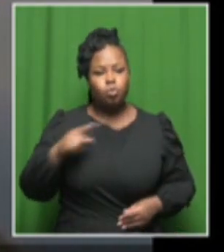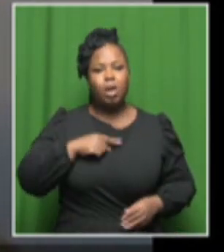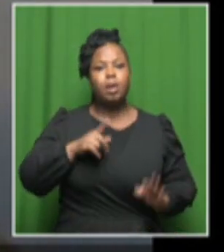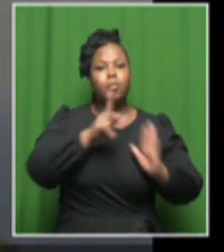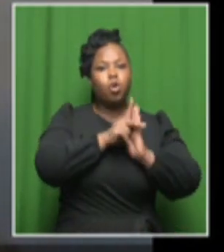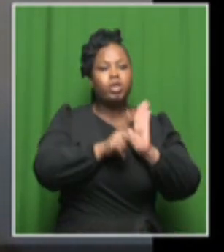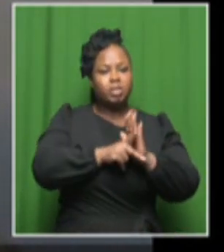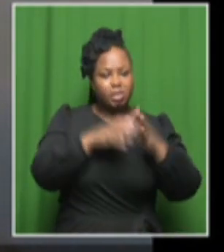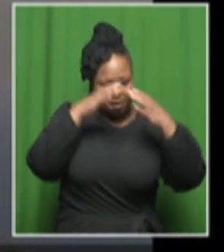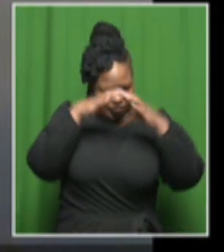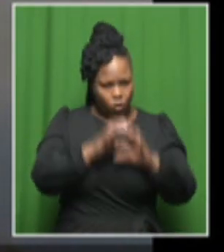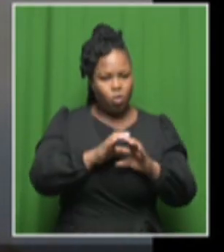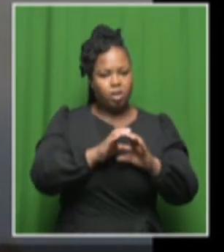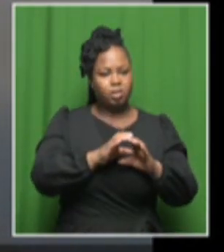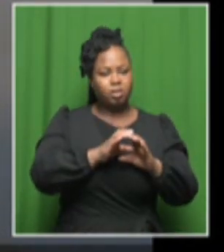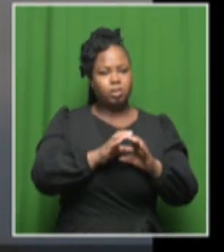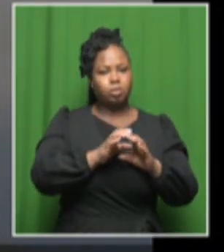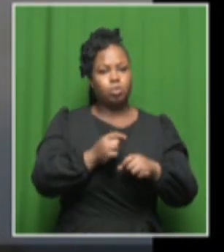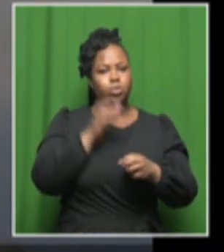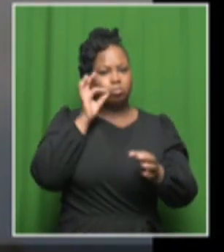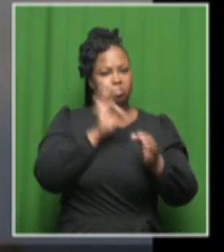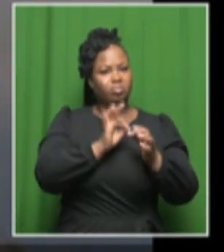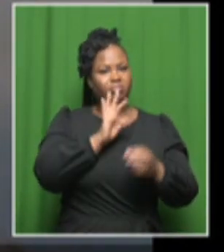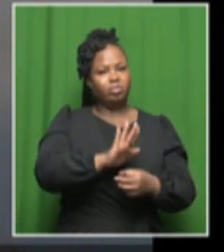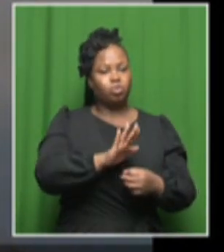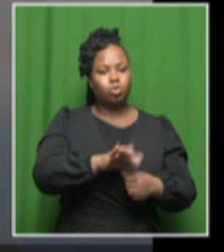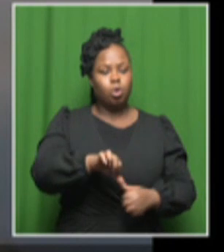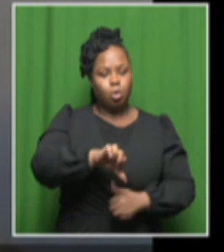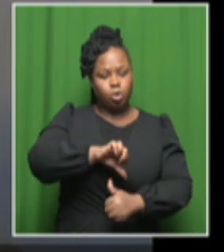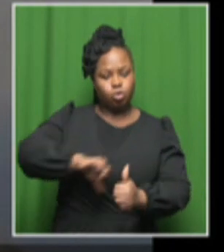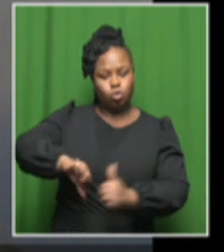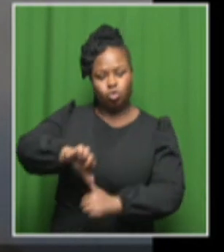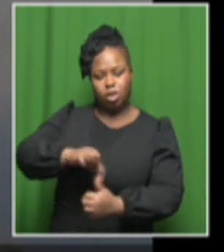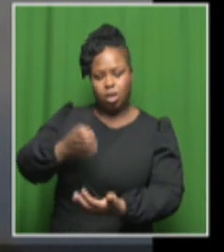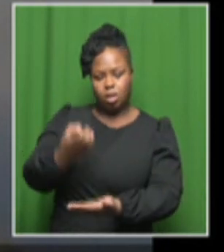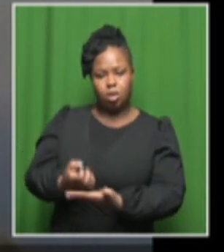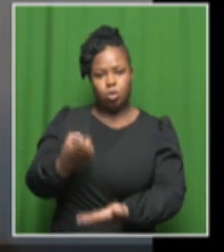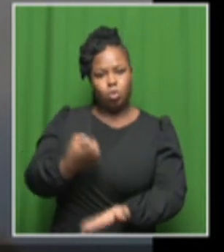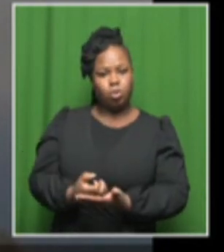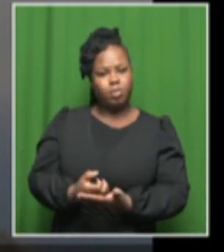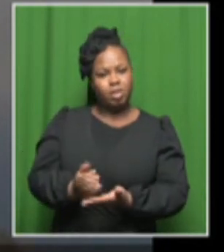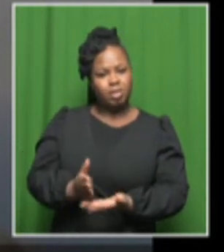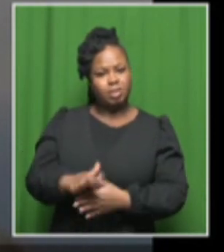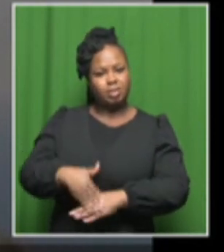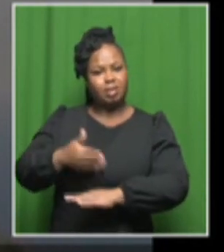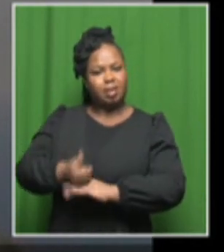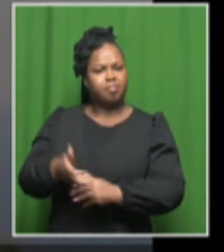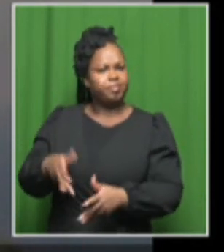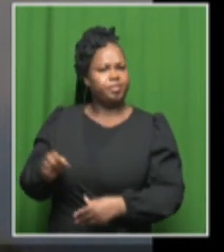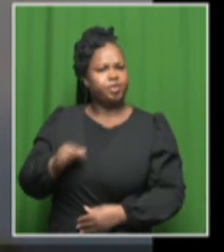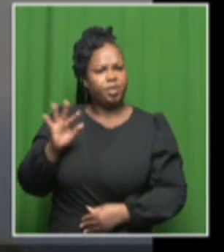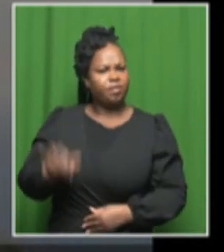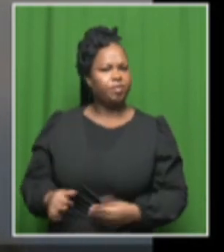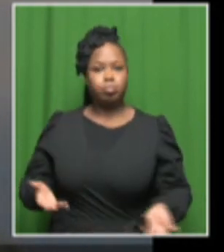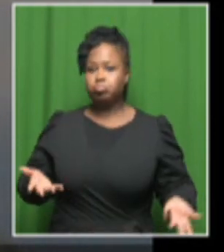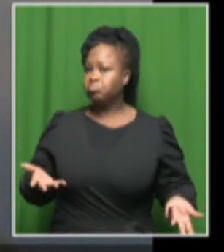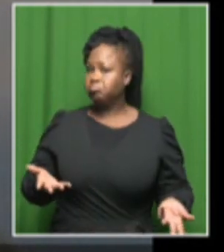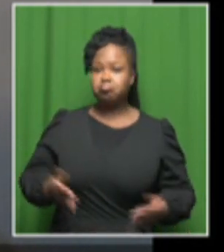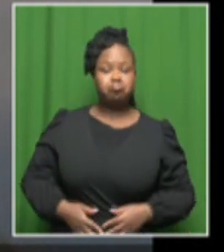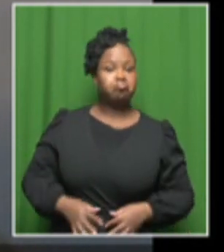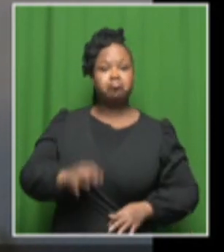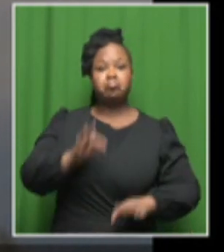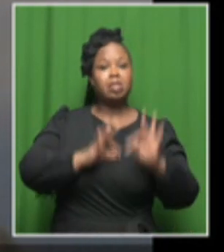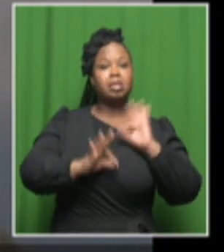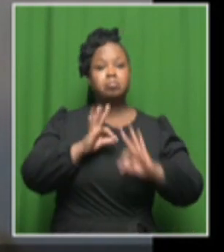policies because of our political, social, and economic setup? And there was no proper